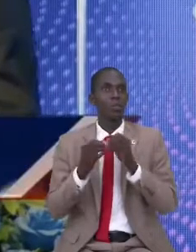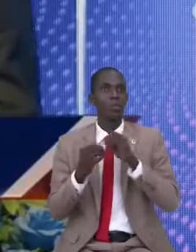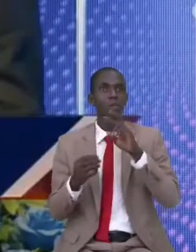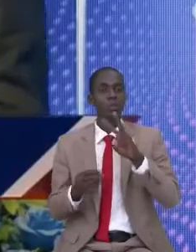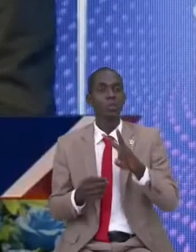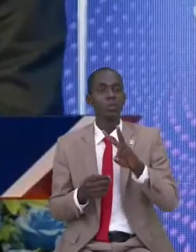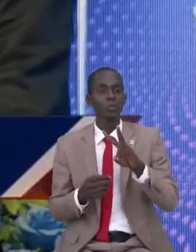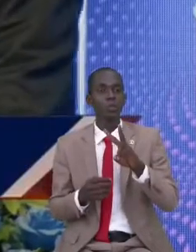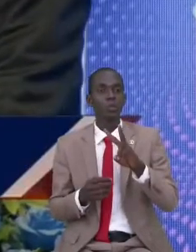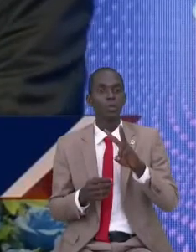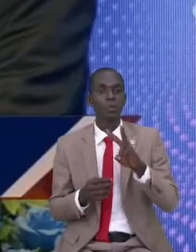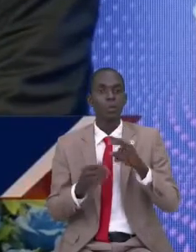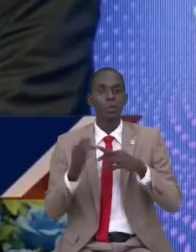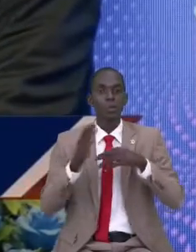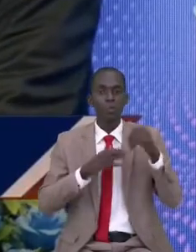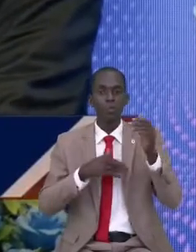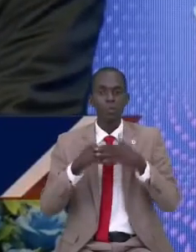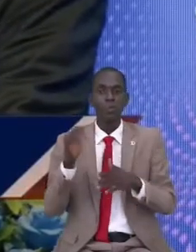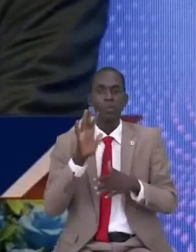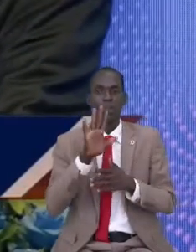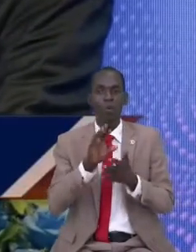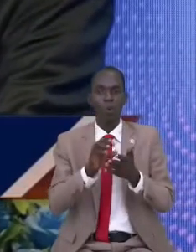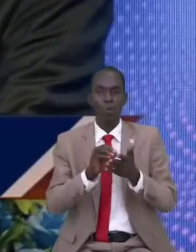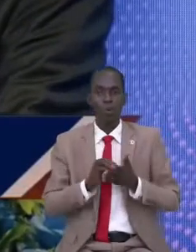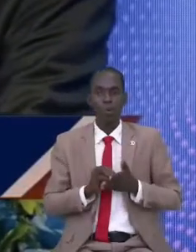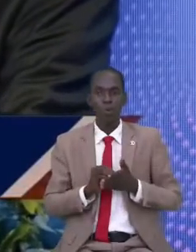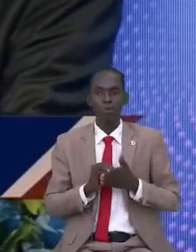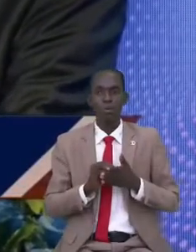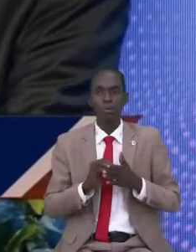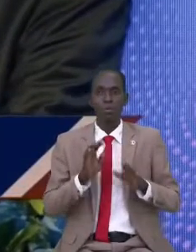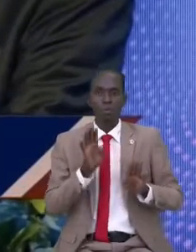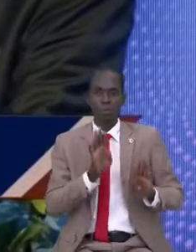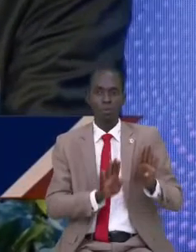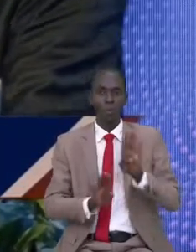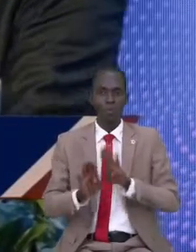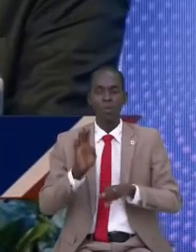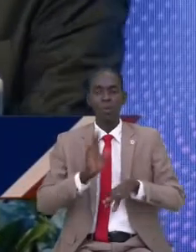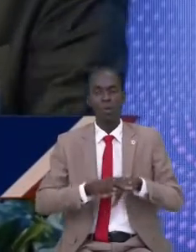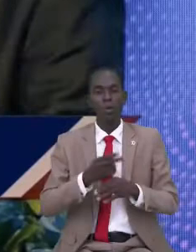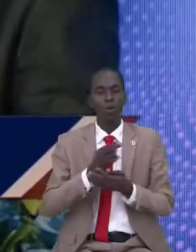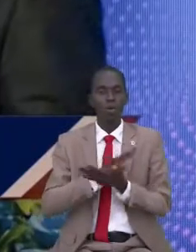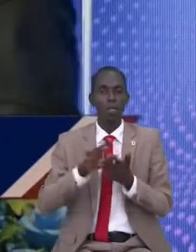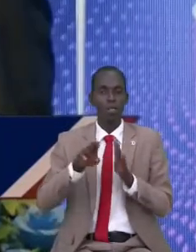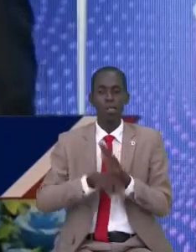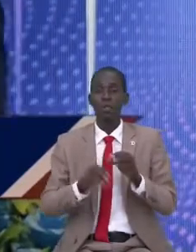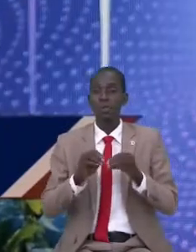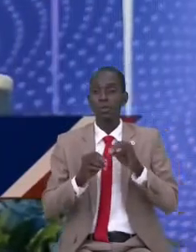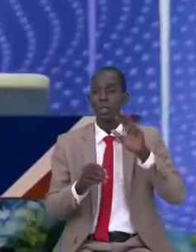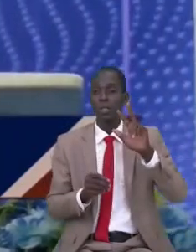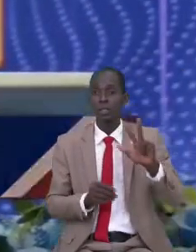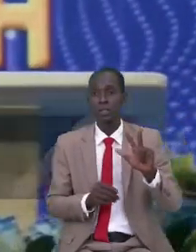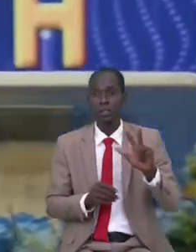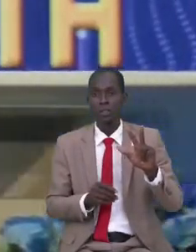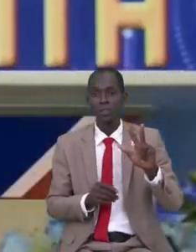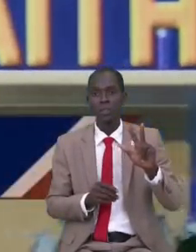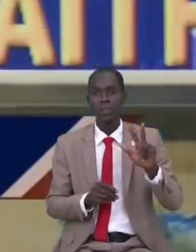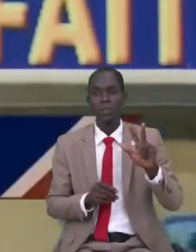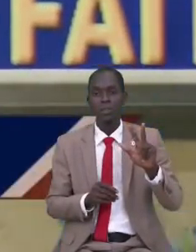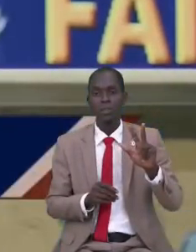build your own behavior on holiness. Number three,